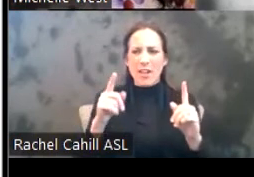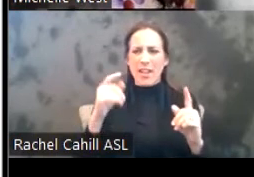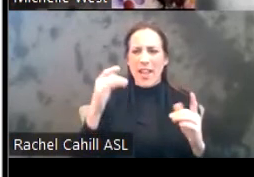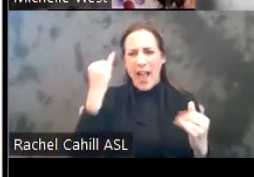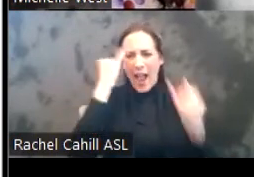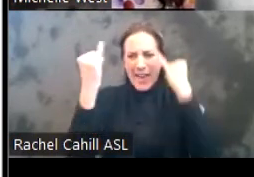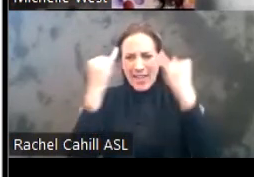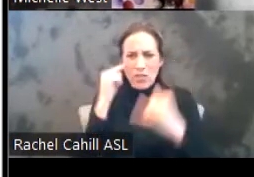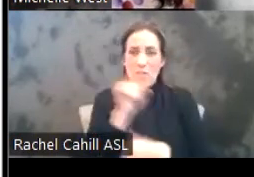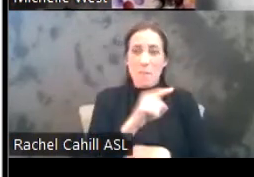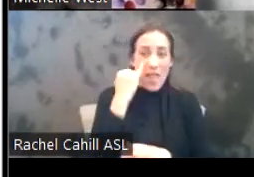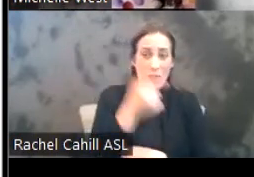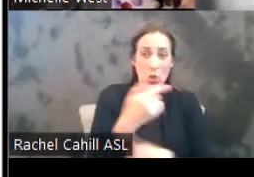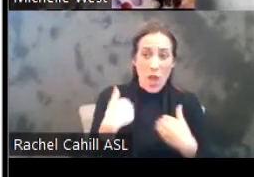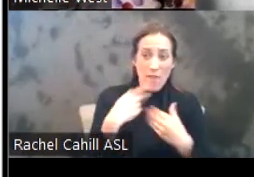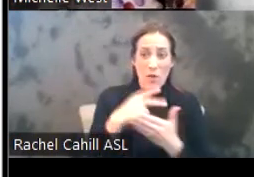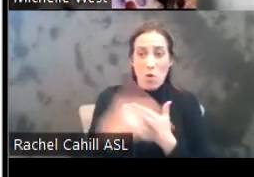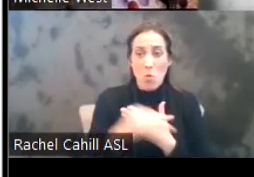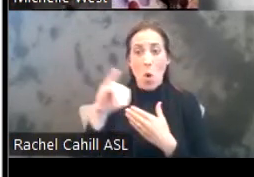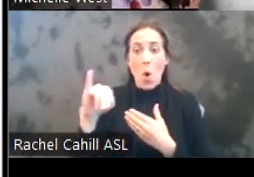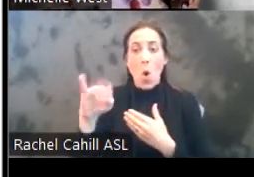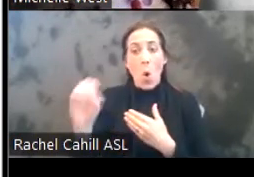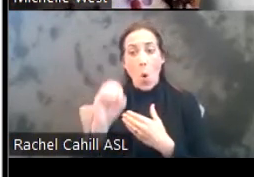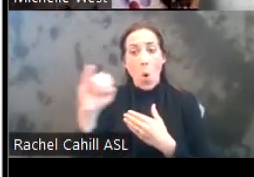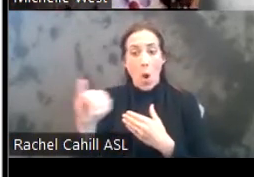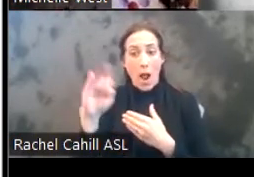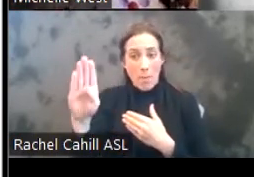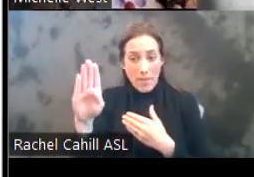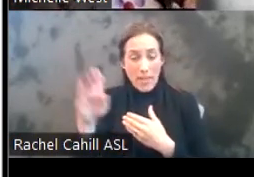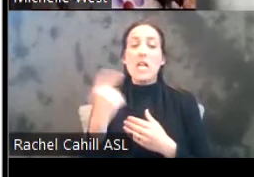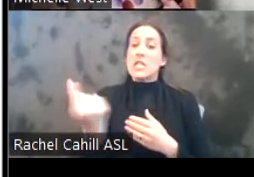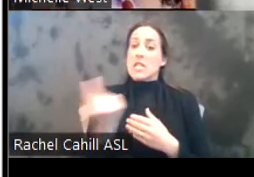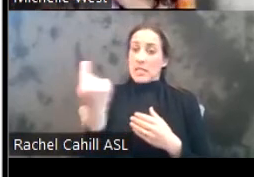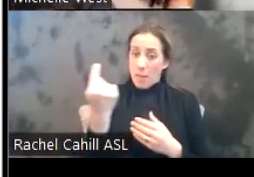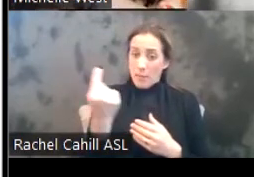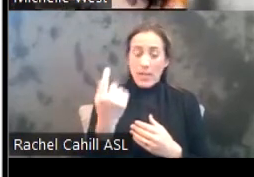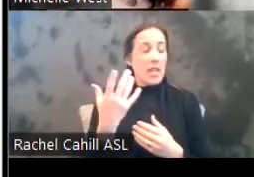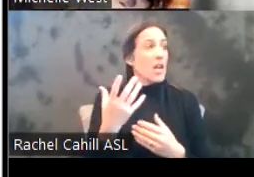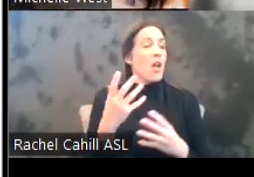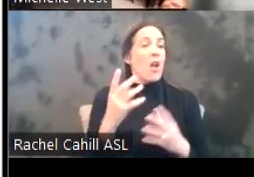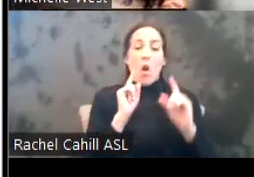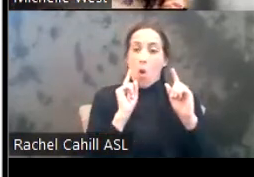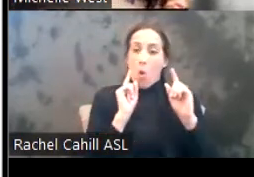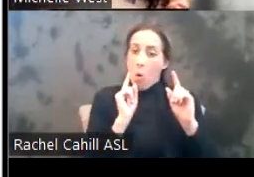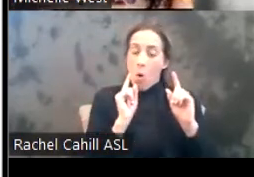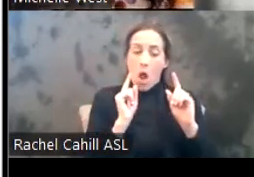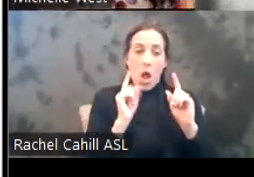where someone did some amazing things and then they went into employment services and it tells the story of what you do